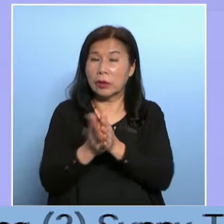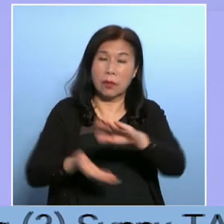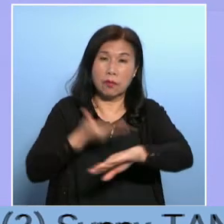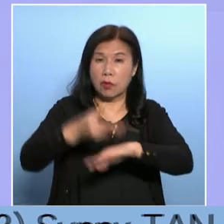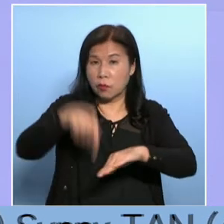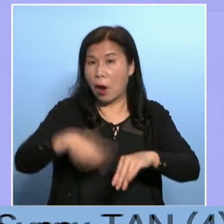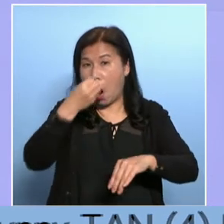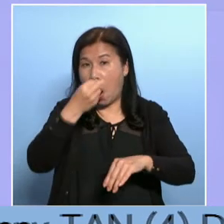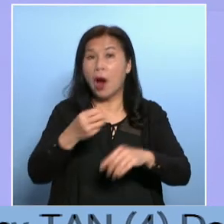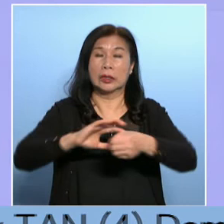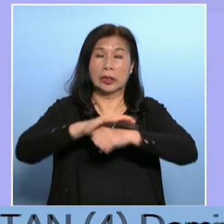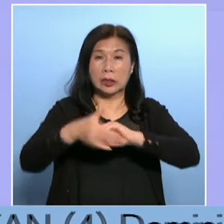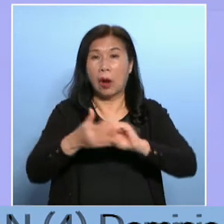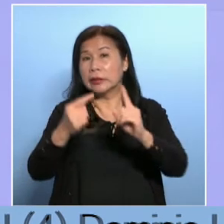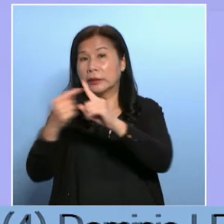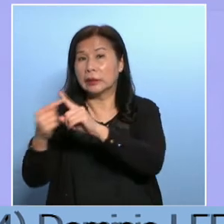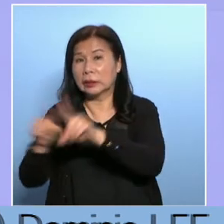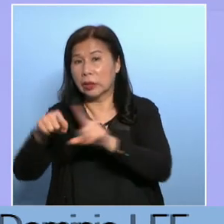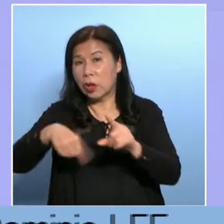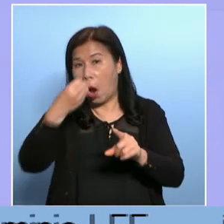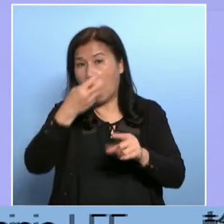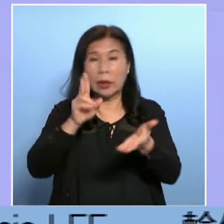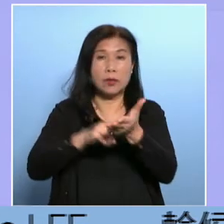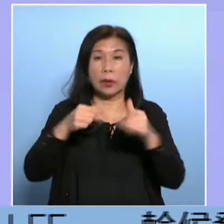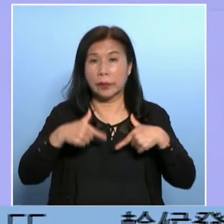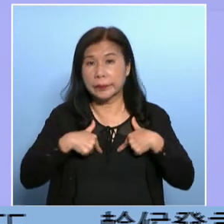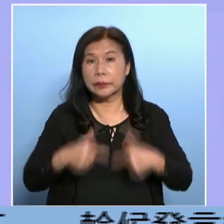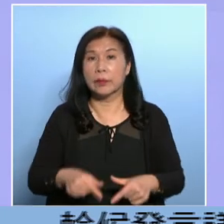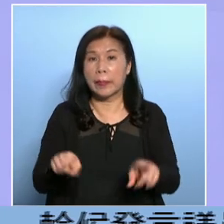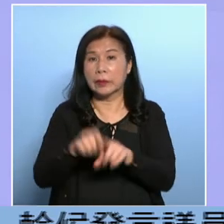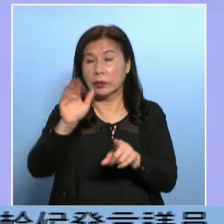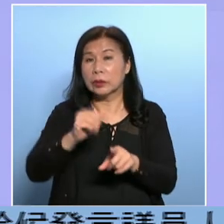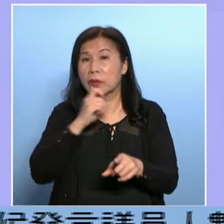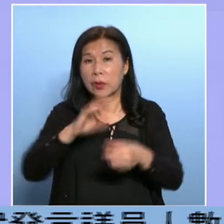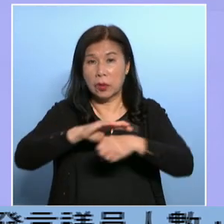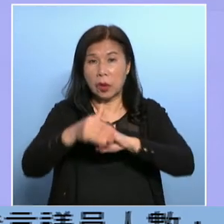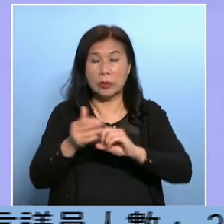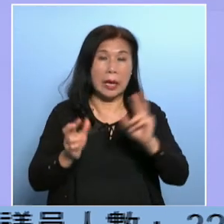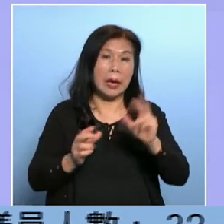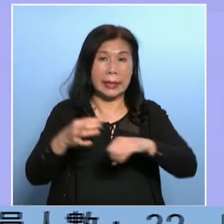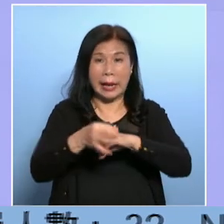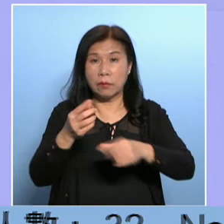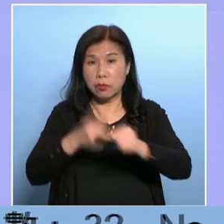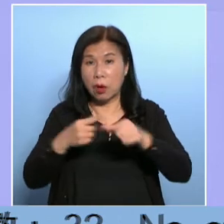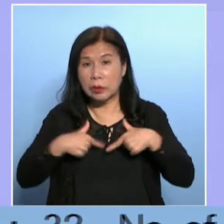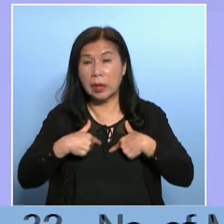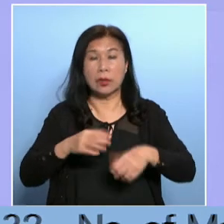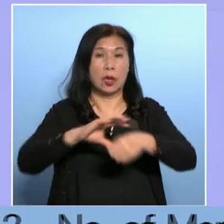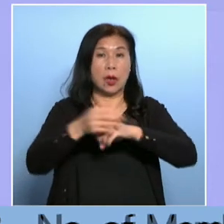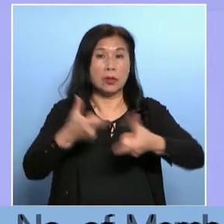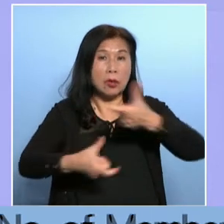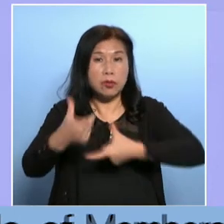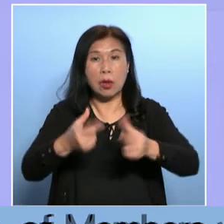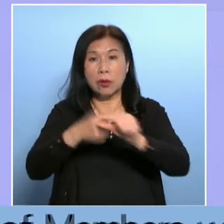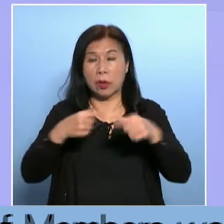virus. Whether for the local residents and the foreign investors, we should restore their confidence so it can we